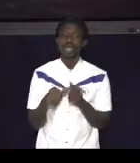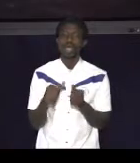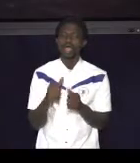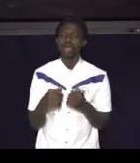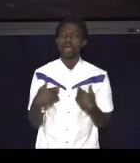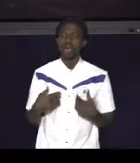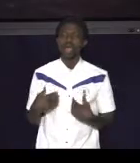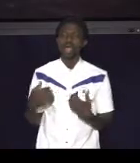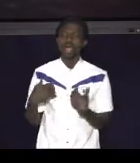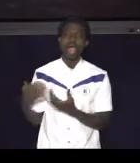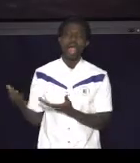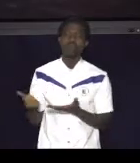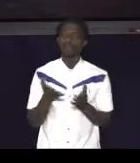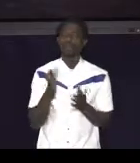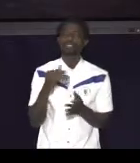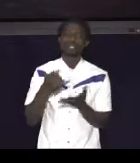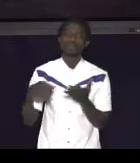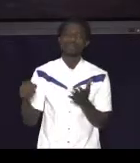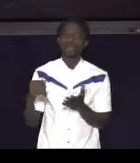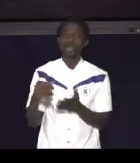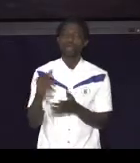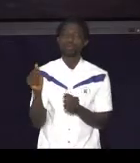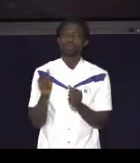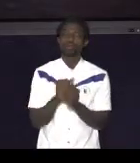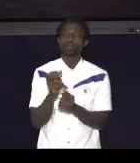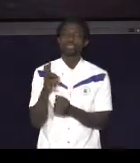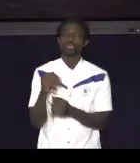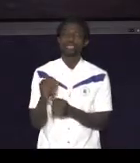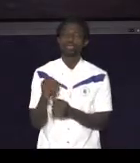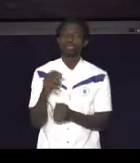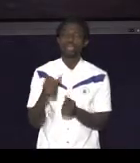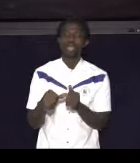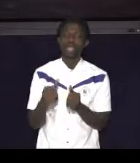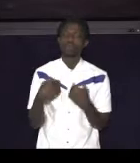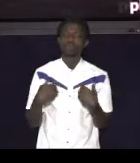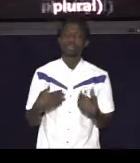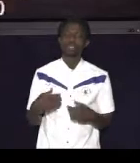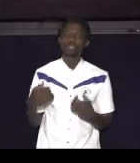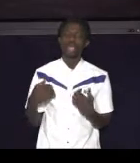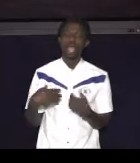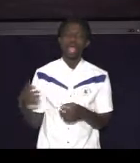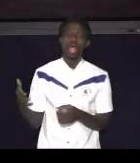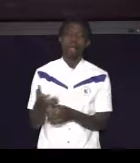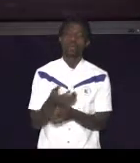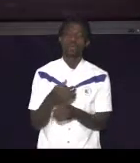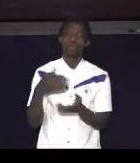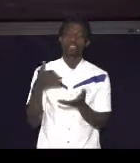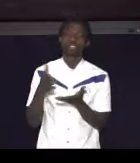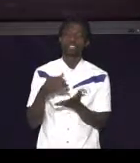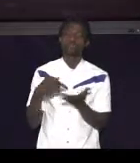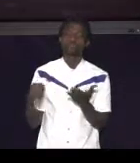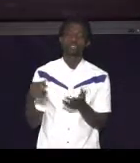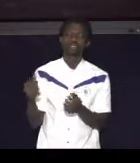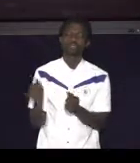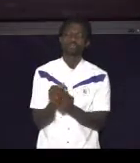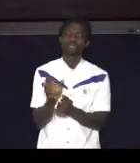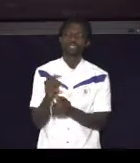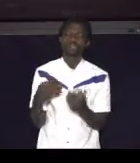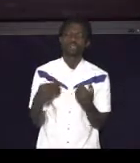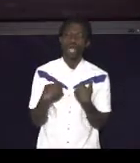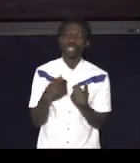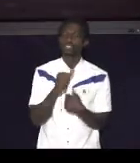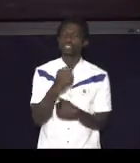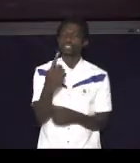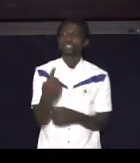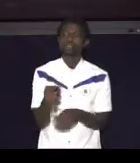Everybody has brought their biros with them. Everybody has brought their biros with them. Has is